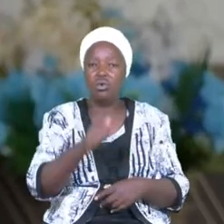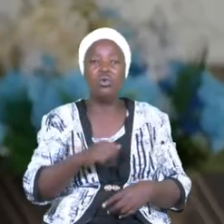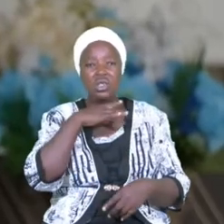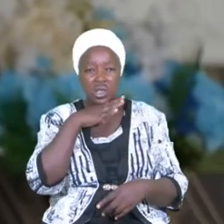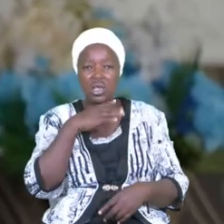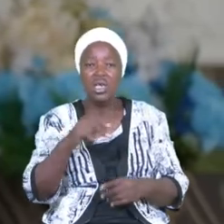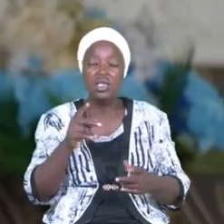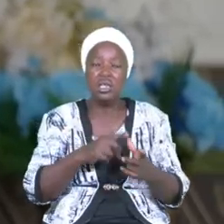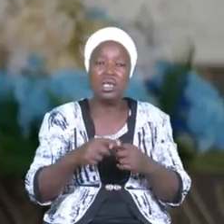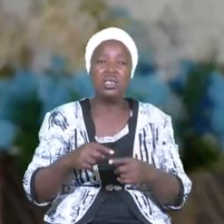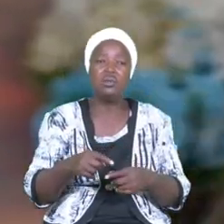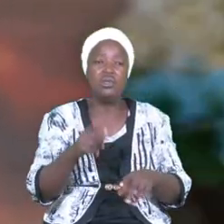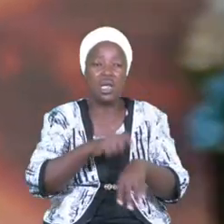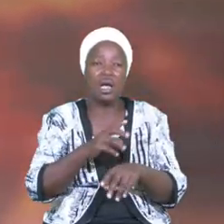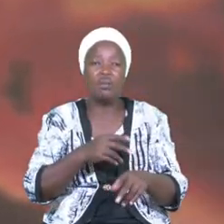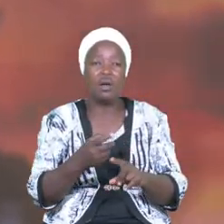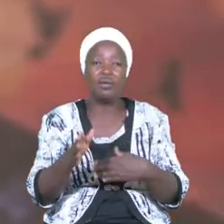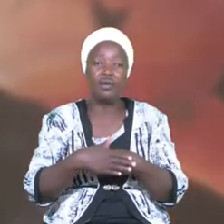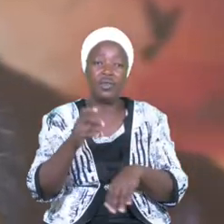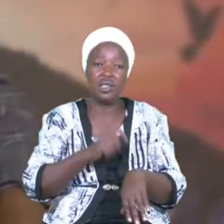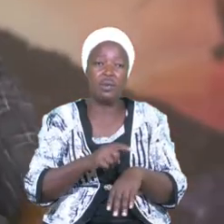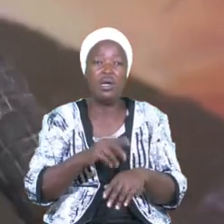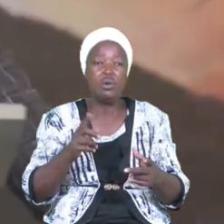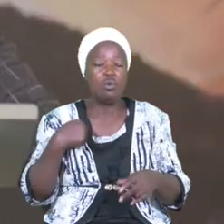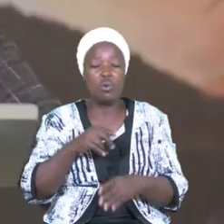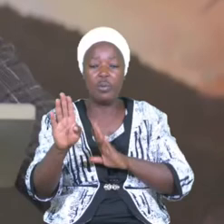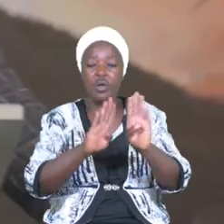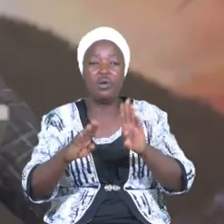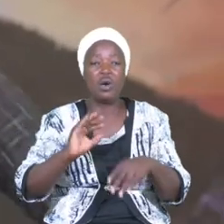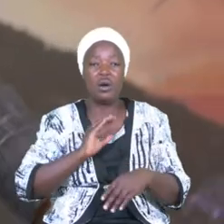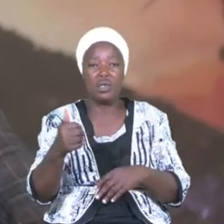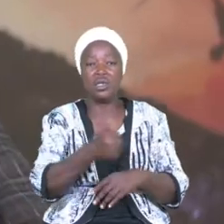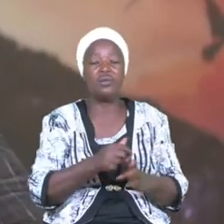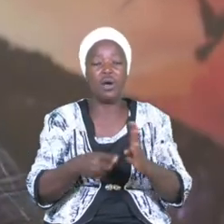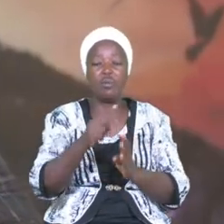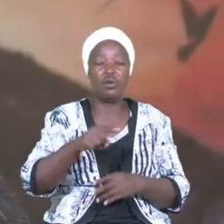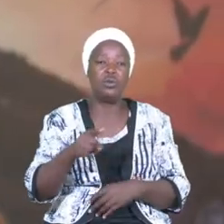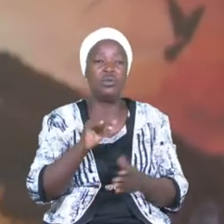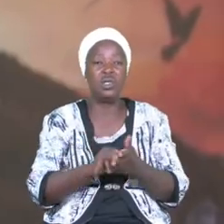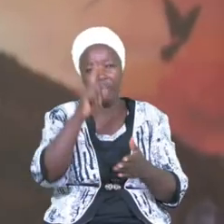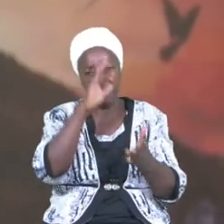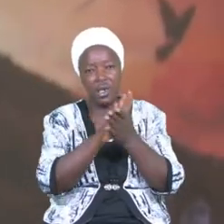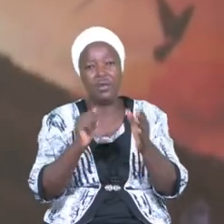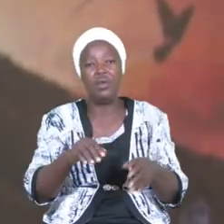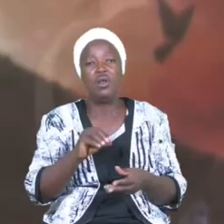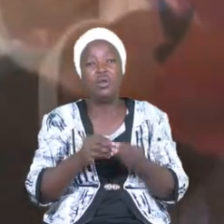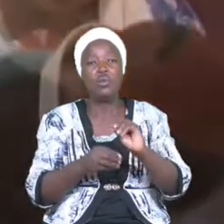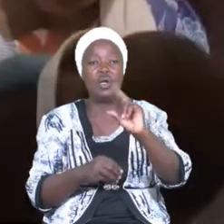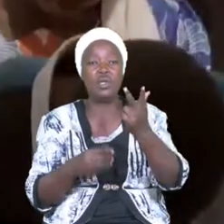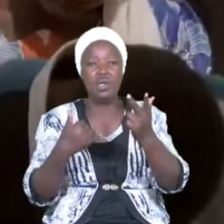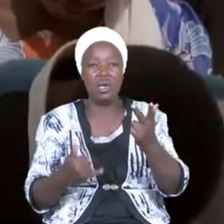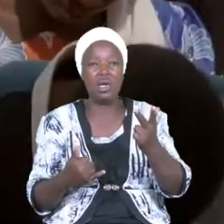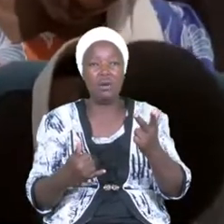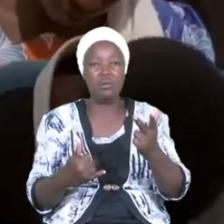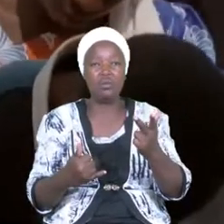behaved ourselves among you that believe. Look at point number three there. Number three, soaring